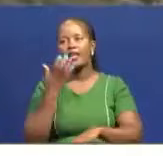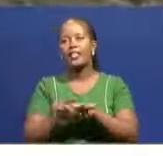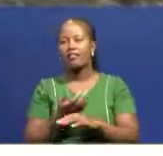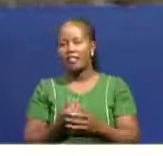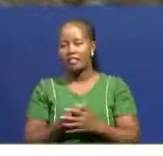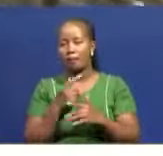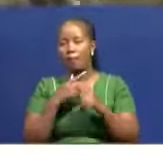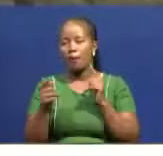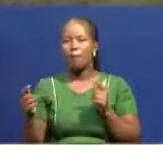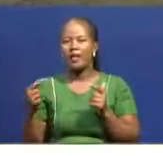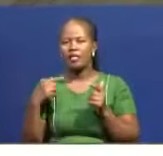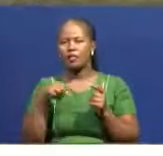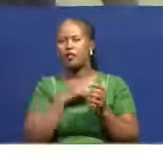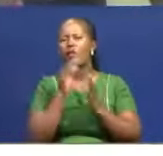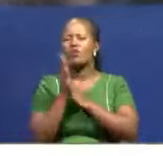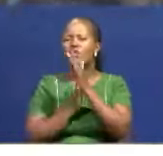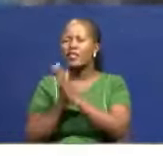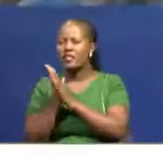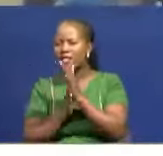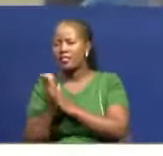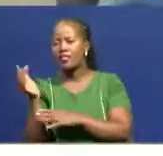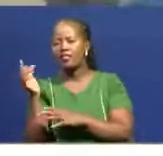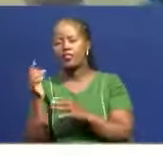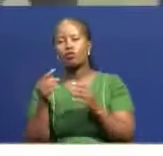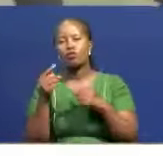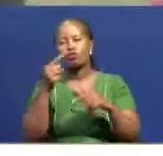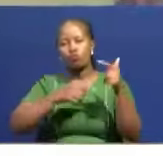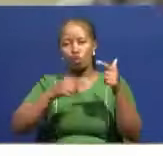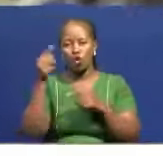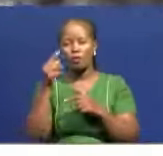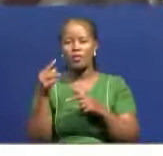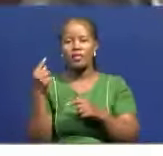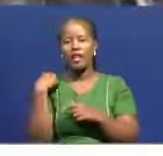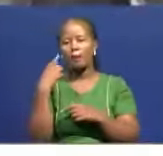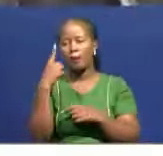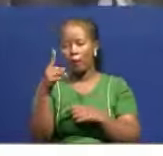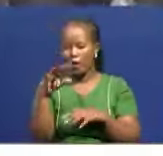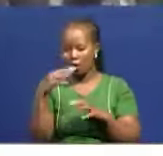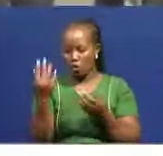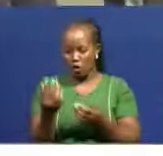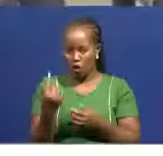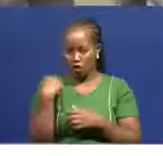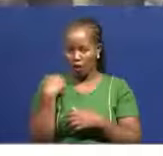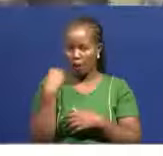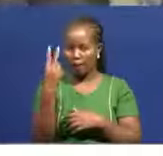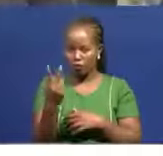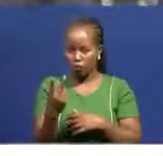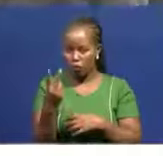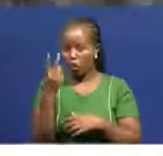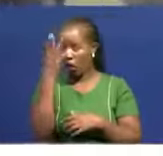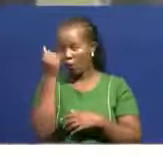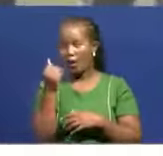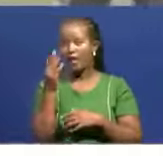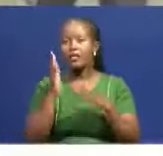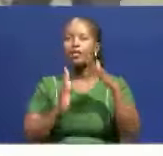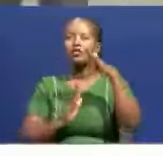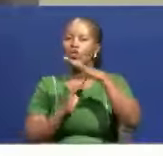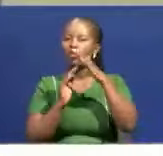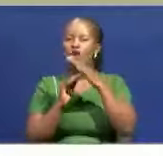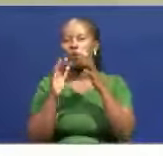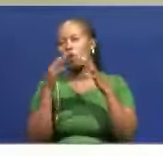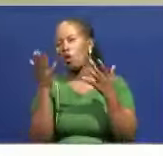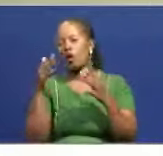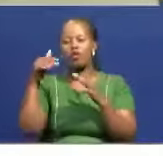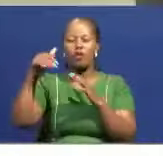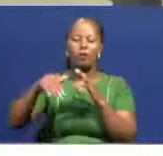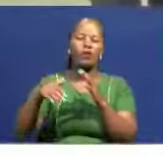we want to finish number one or two. Because when you look at the teams who are coming down, the bottom four teams from